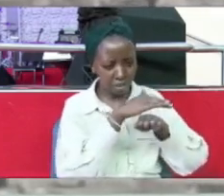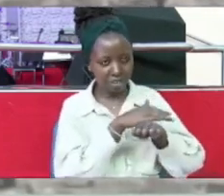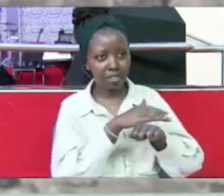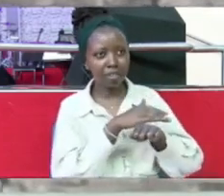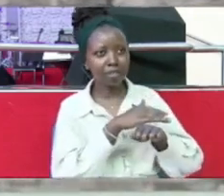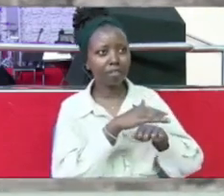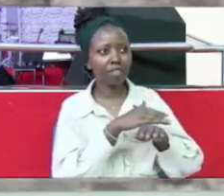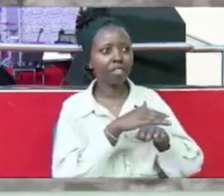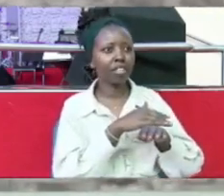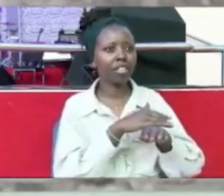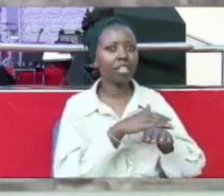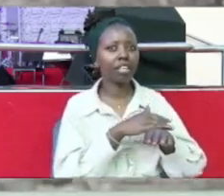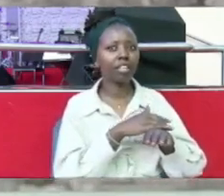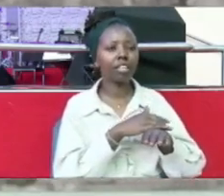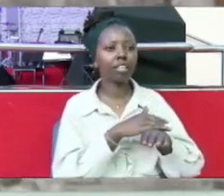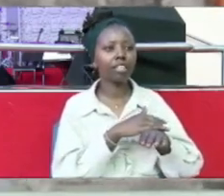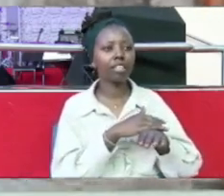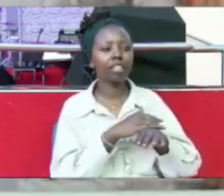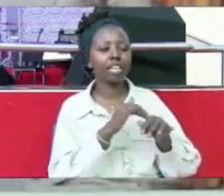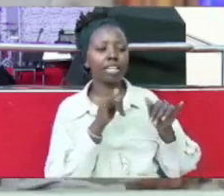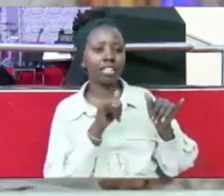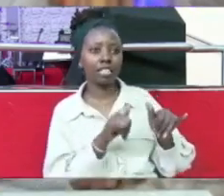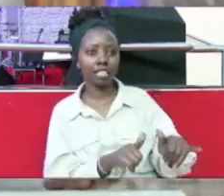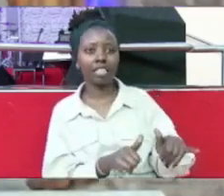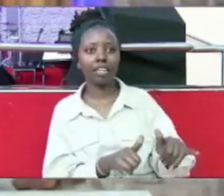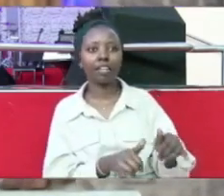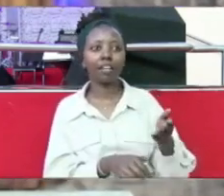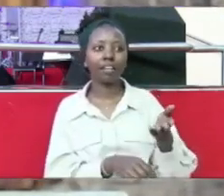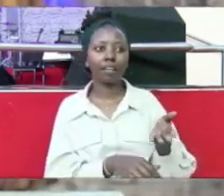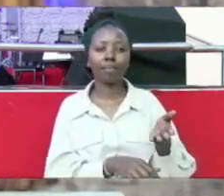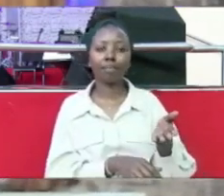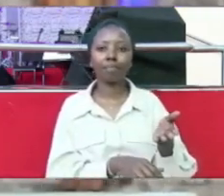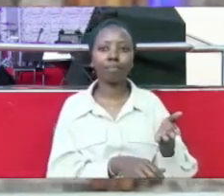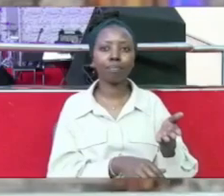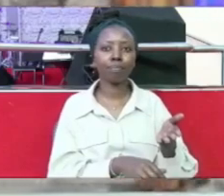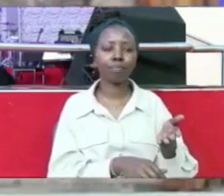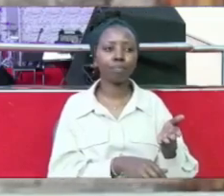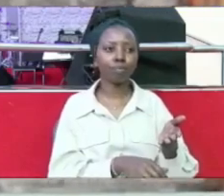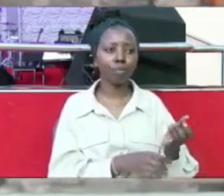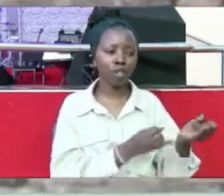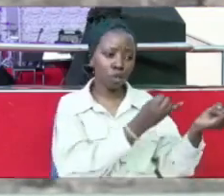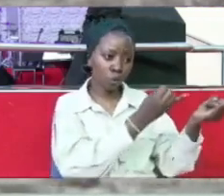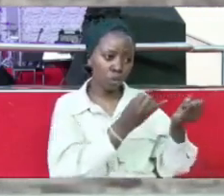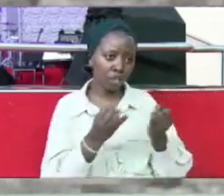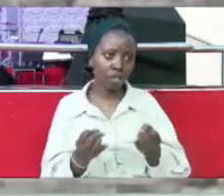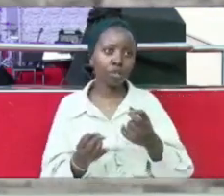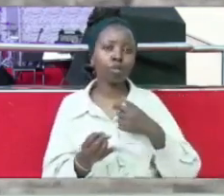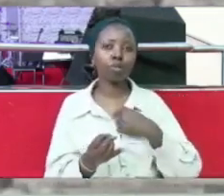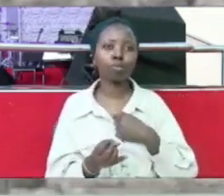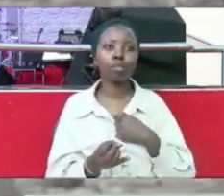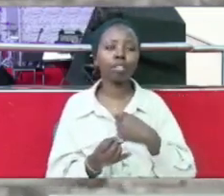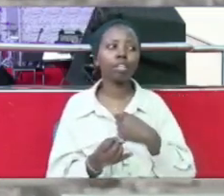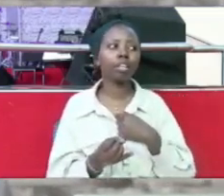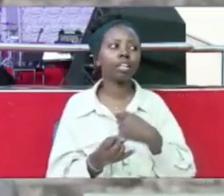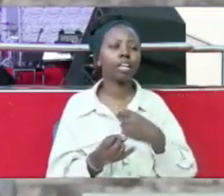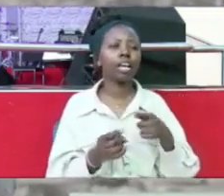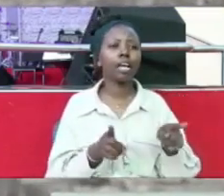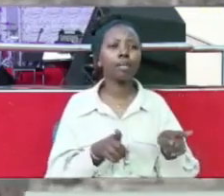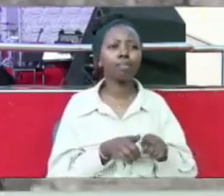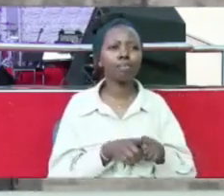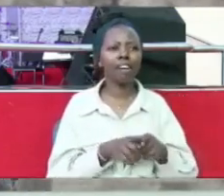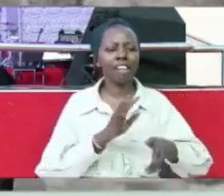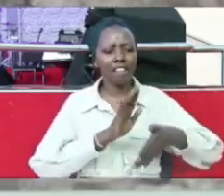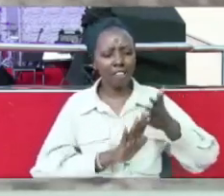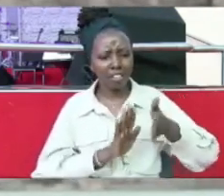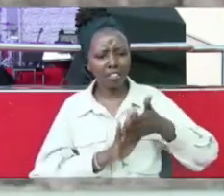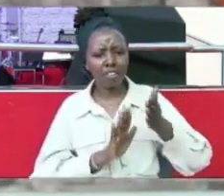When he was taking the second time we were there. So he introduced me. And me very quickly I was